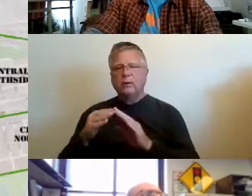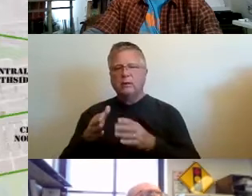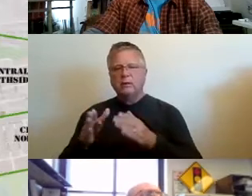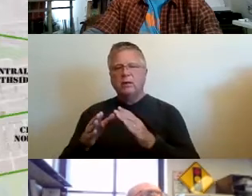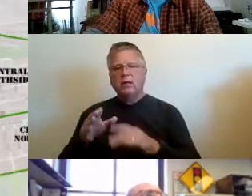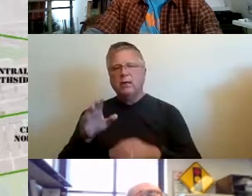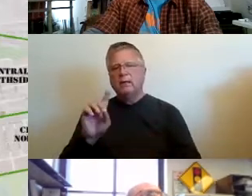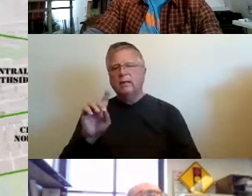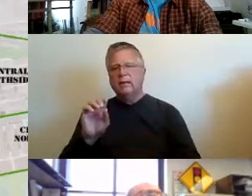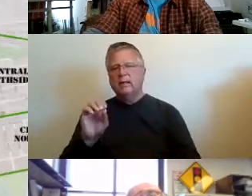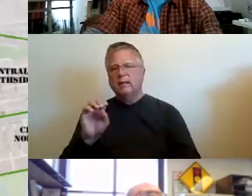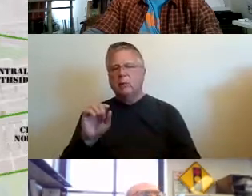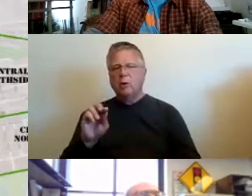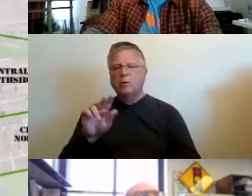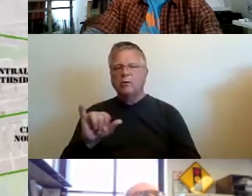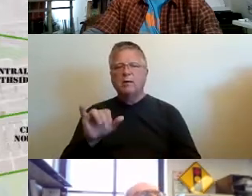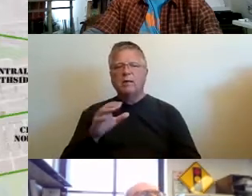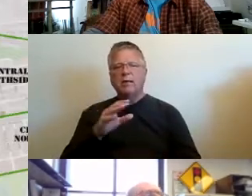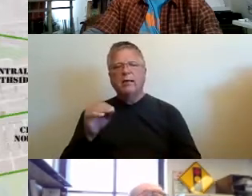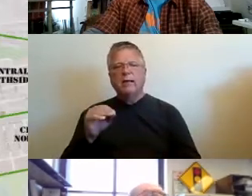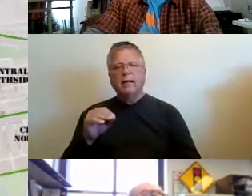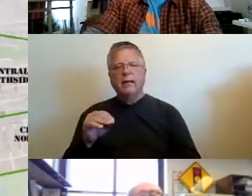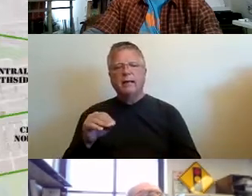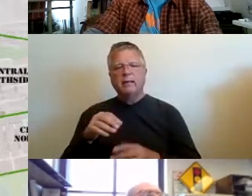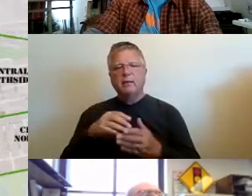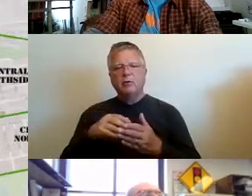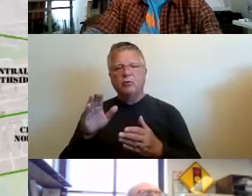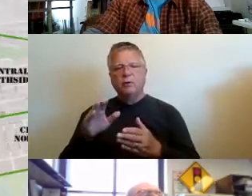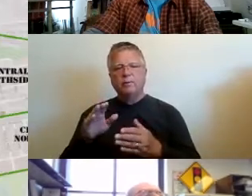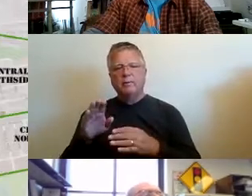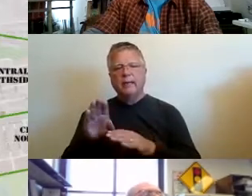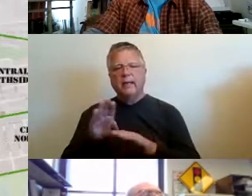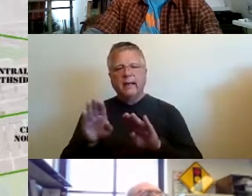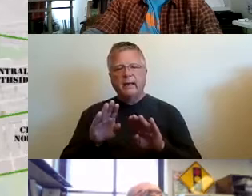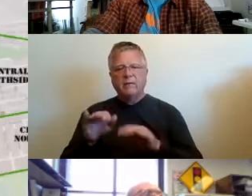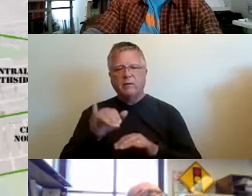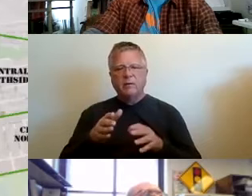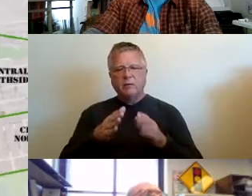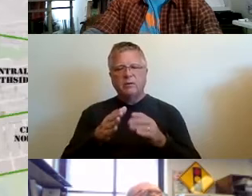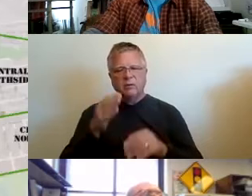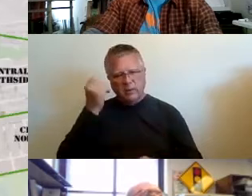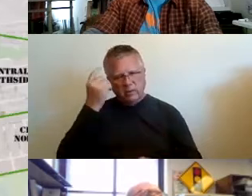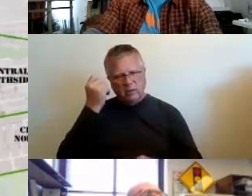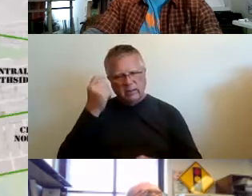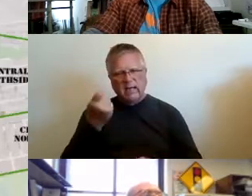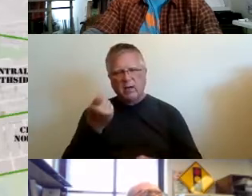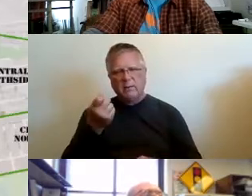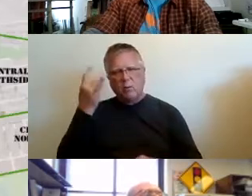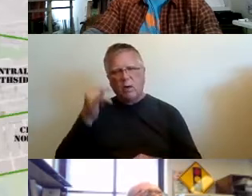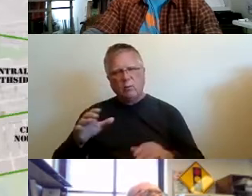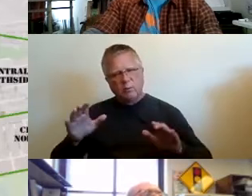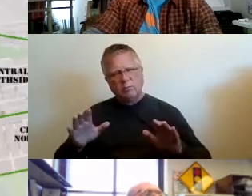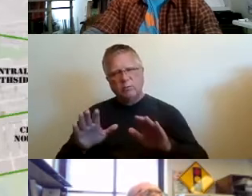of the community, and also the trip behavior of those corridors, so that we can get a little bit of a sense why we are pushing for